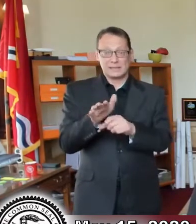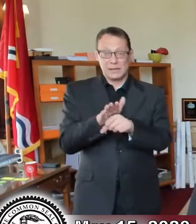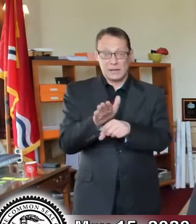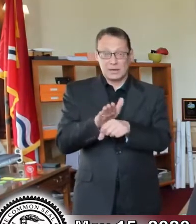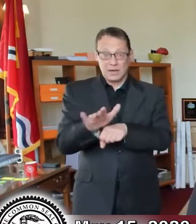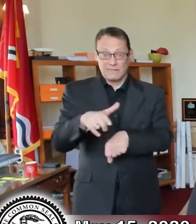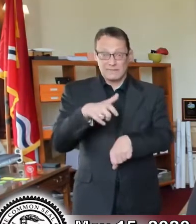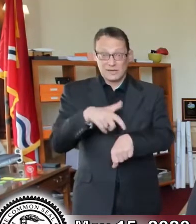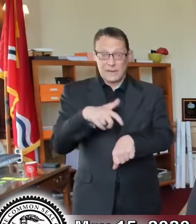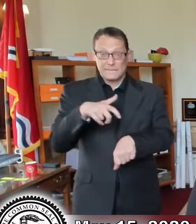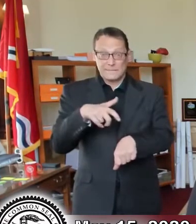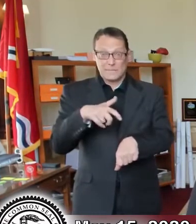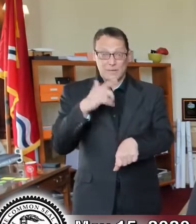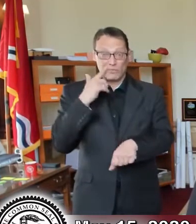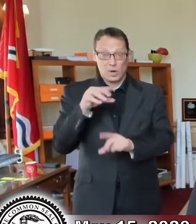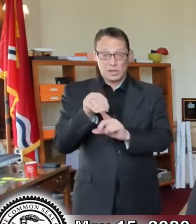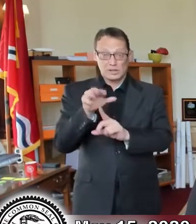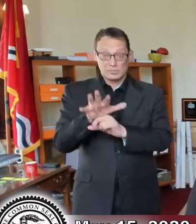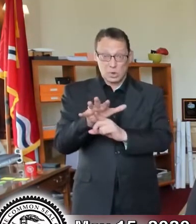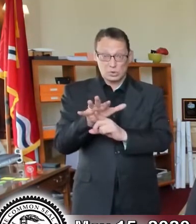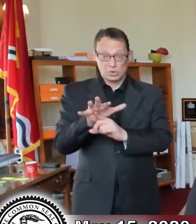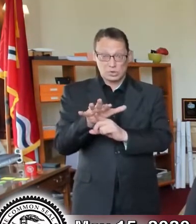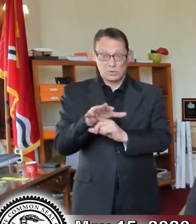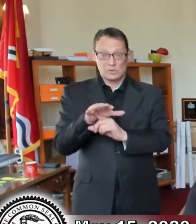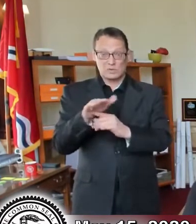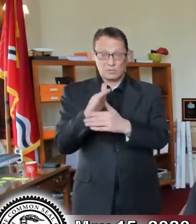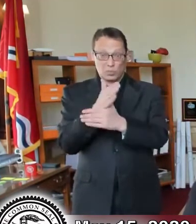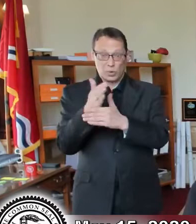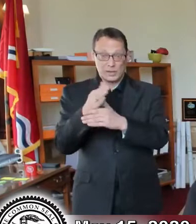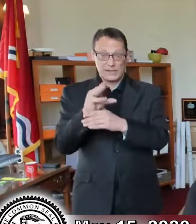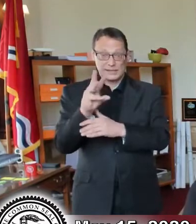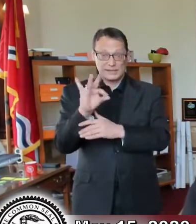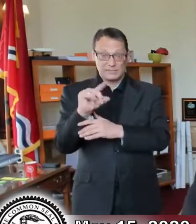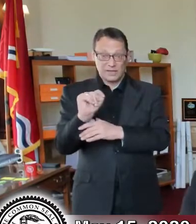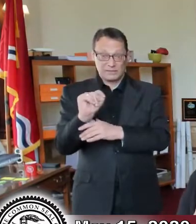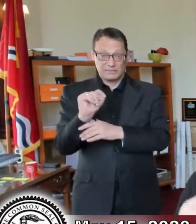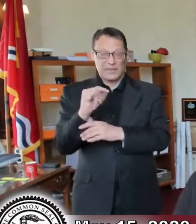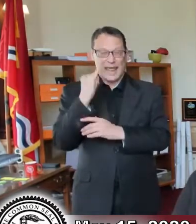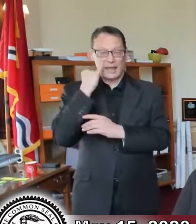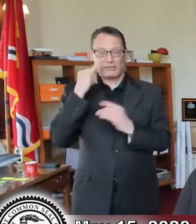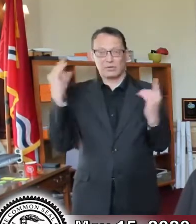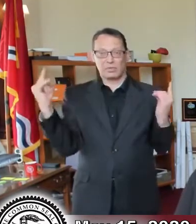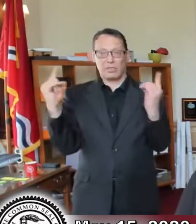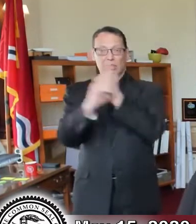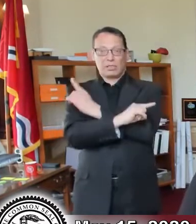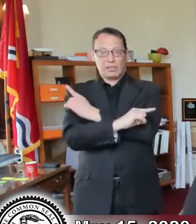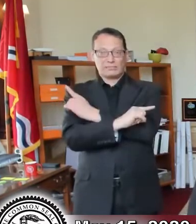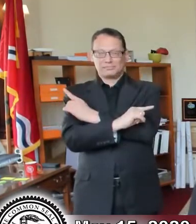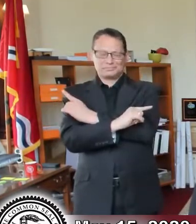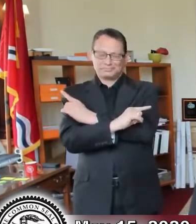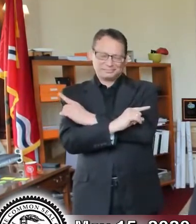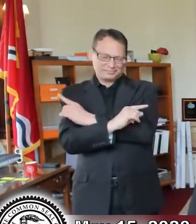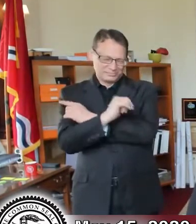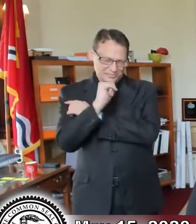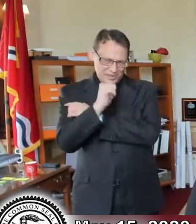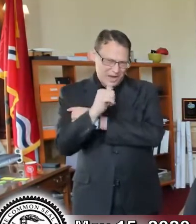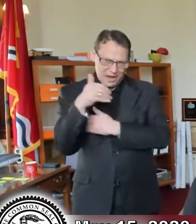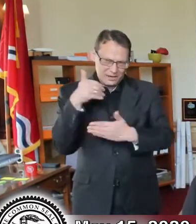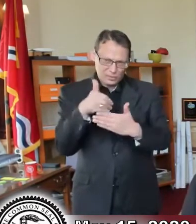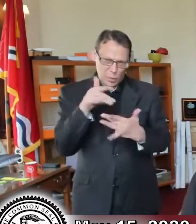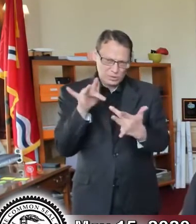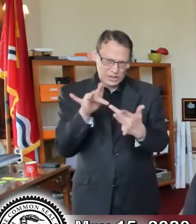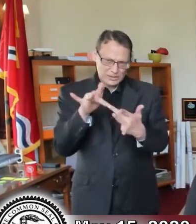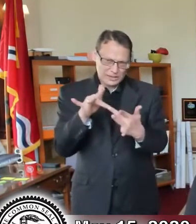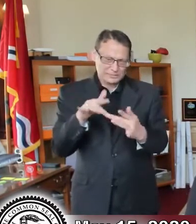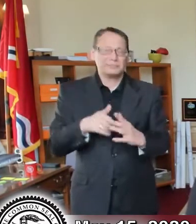the criteria of exposure within 6 feet. So if you just walk past someone on the sidewalk, no, you're not a close